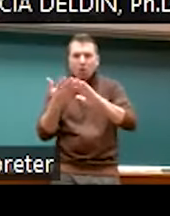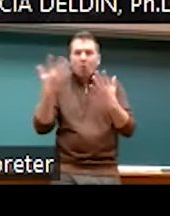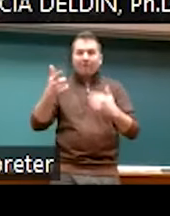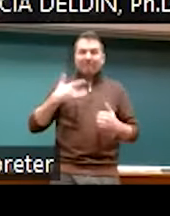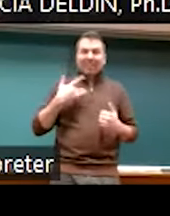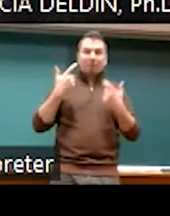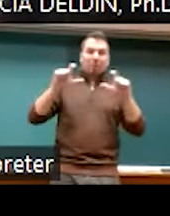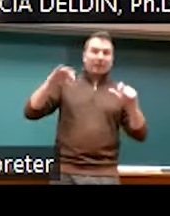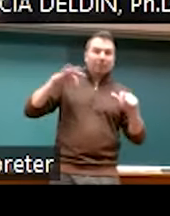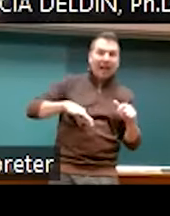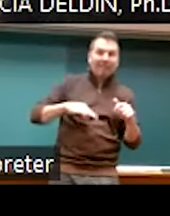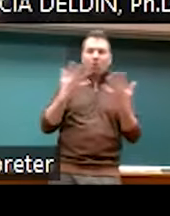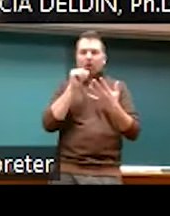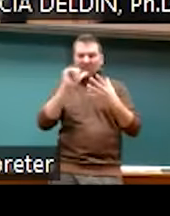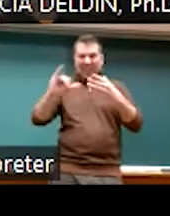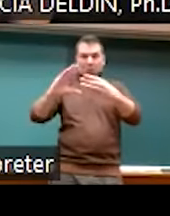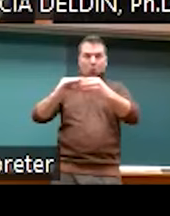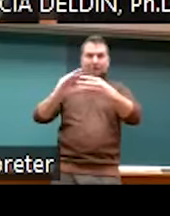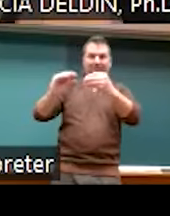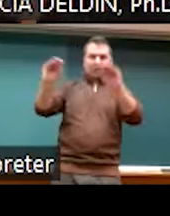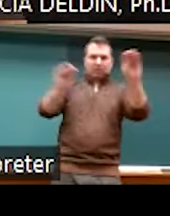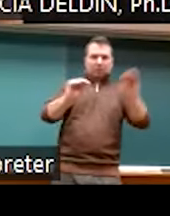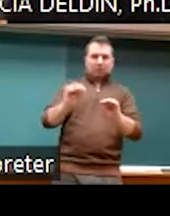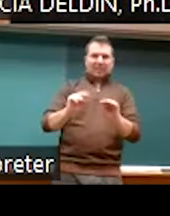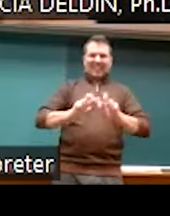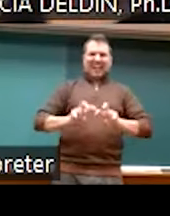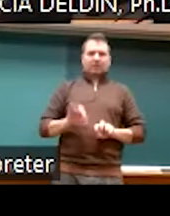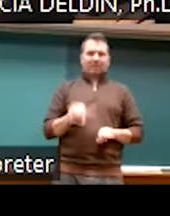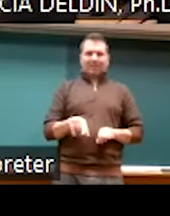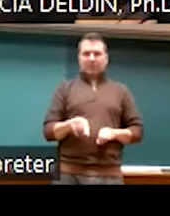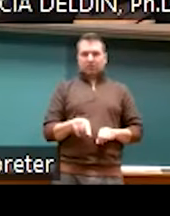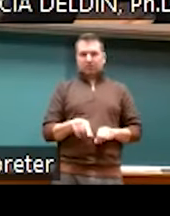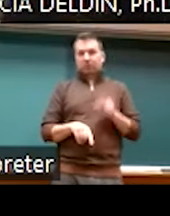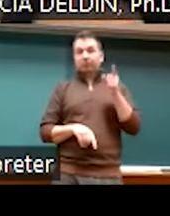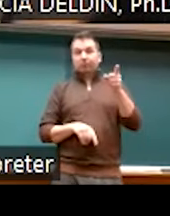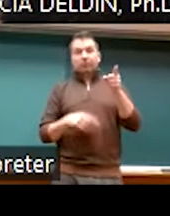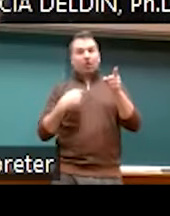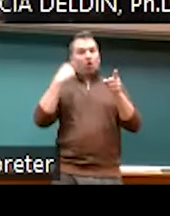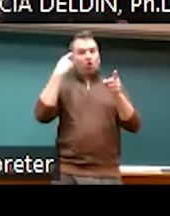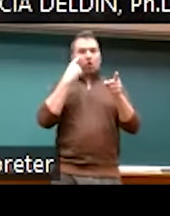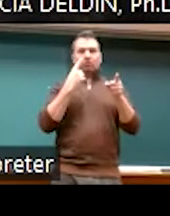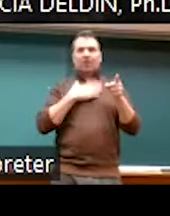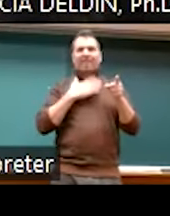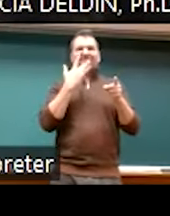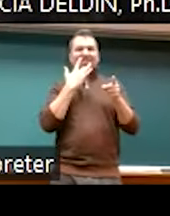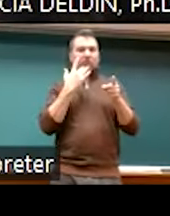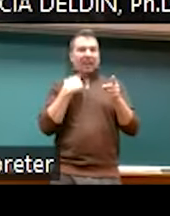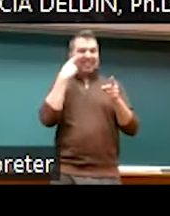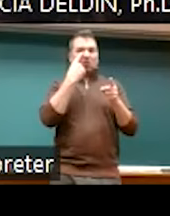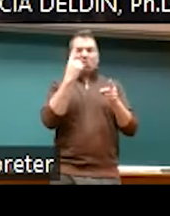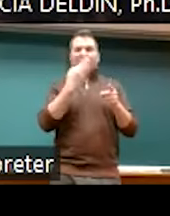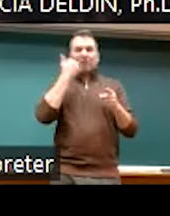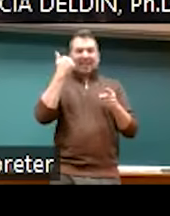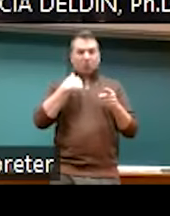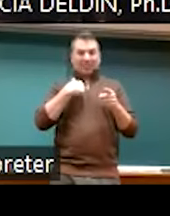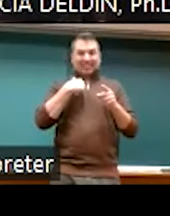we're just starting a qualitative analysis of that. But this, of course, is my favorite and to me the best, but we have hundreds, probably close to 1,000 of